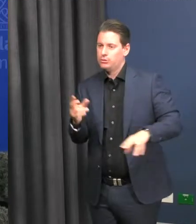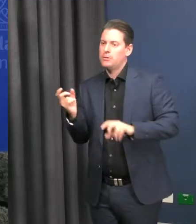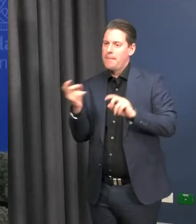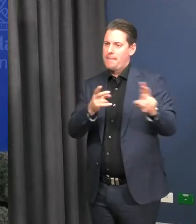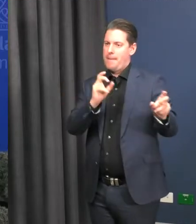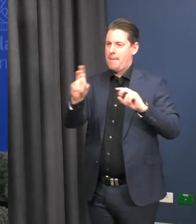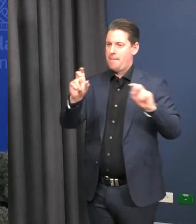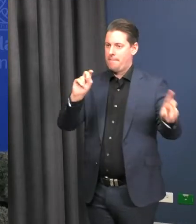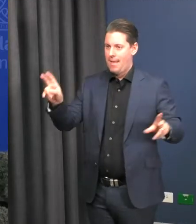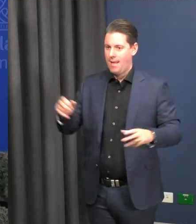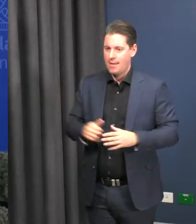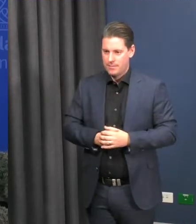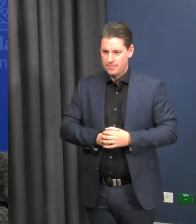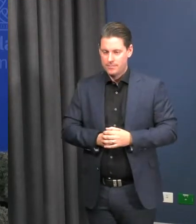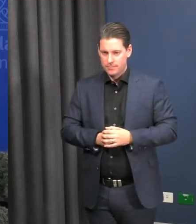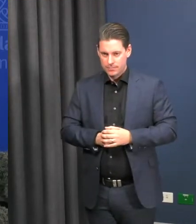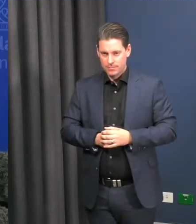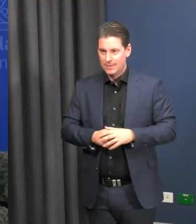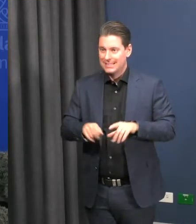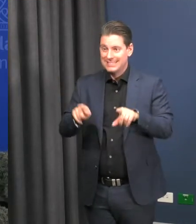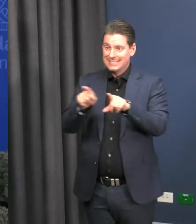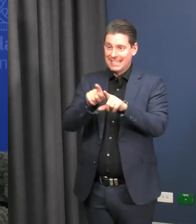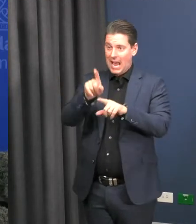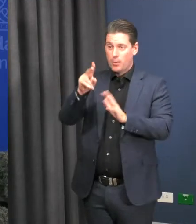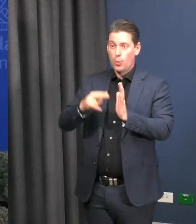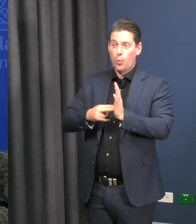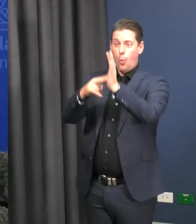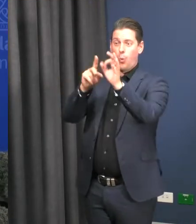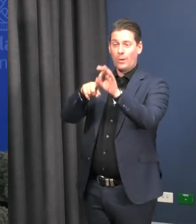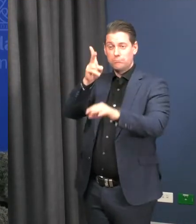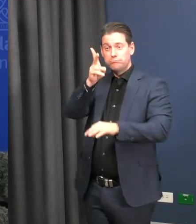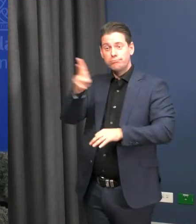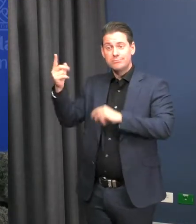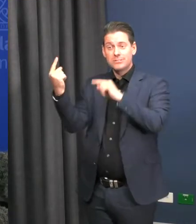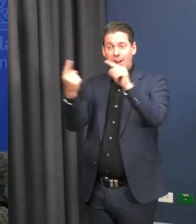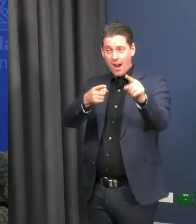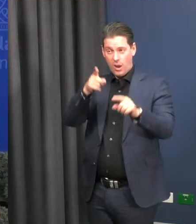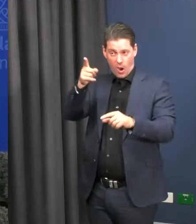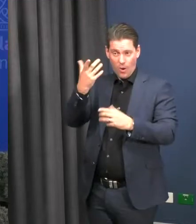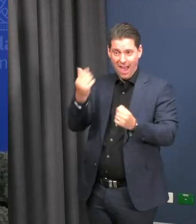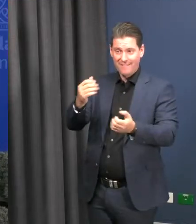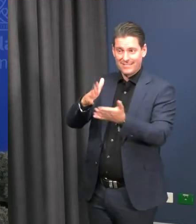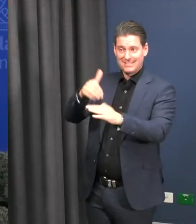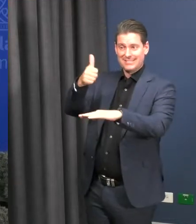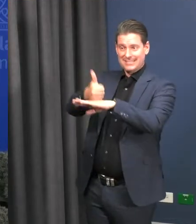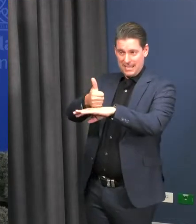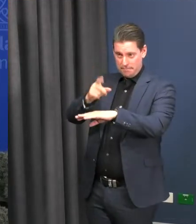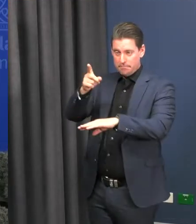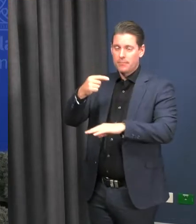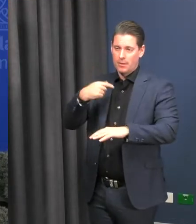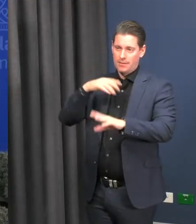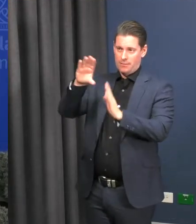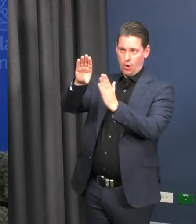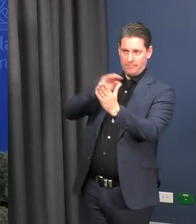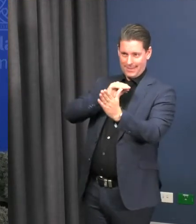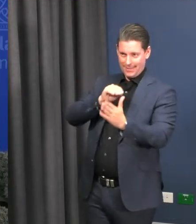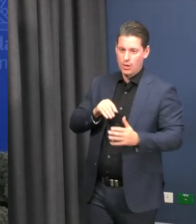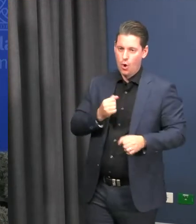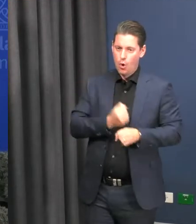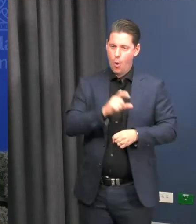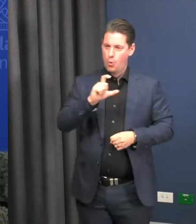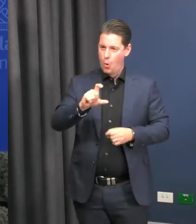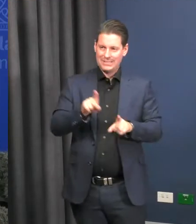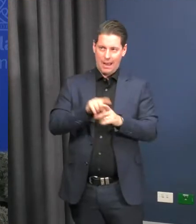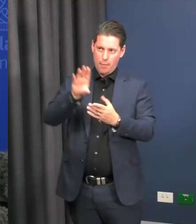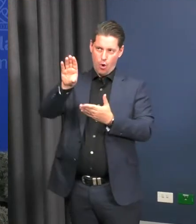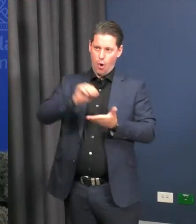this on the cyclone shelters that are used up north in northern Queensland, and also the Gold Coast is using a similar approach.